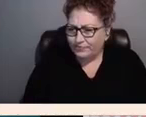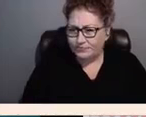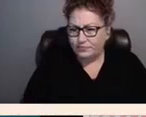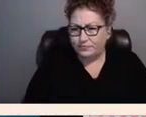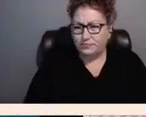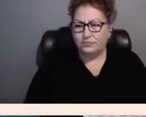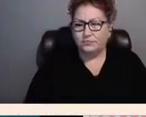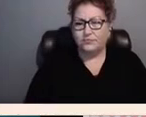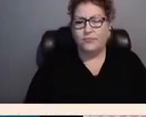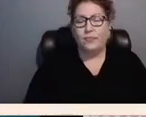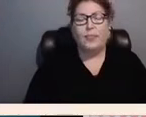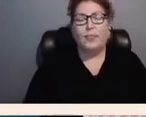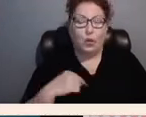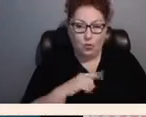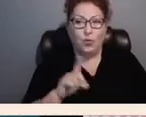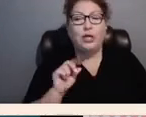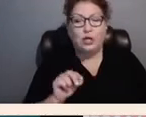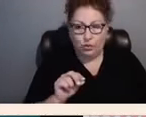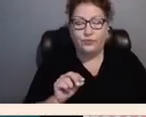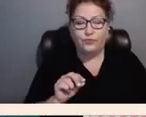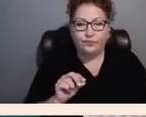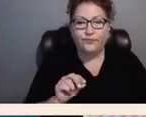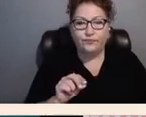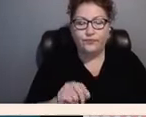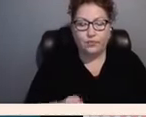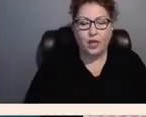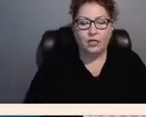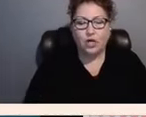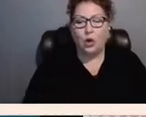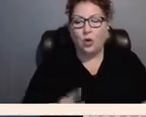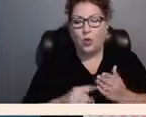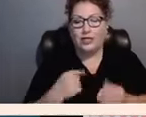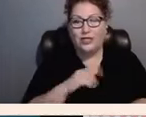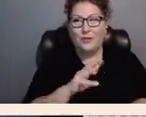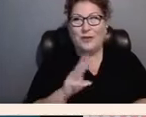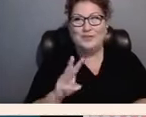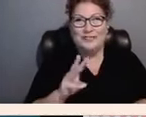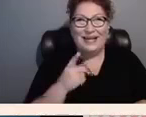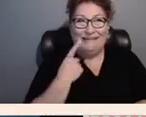We do. So what is our website?